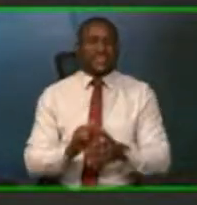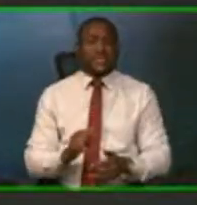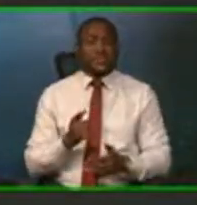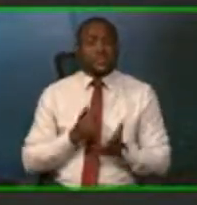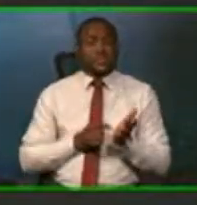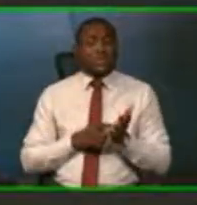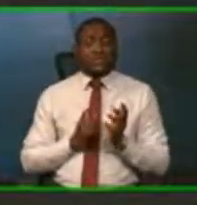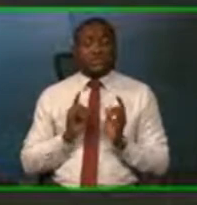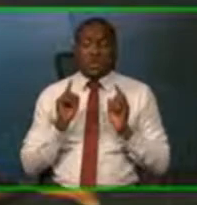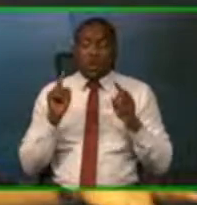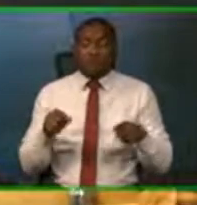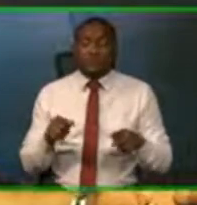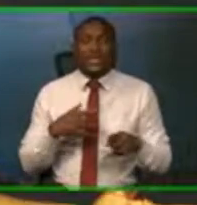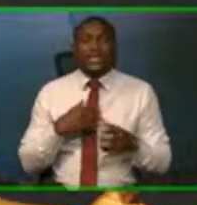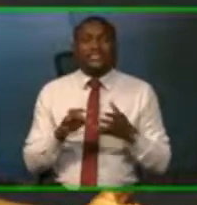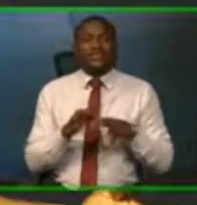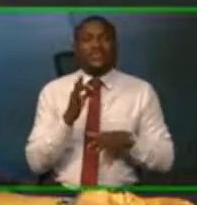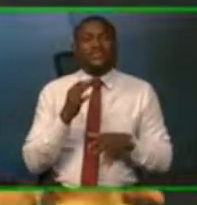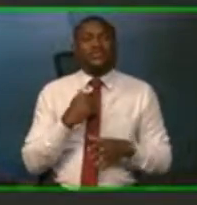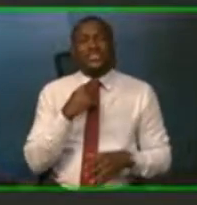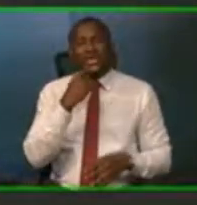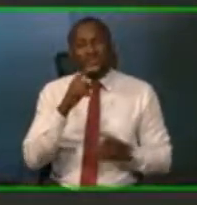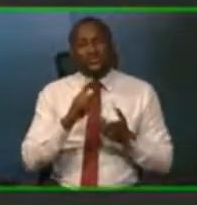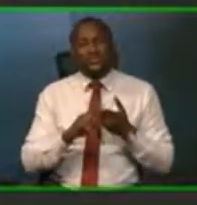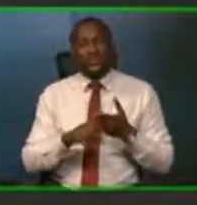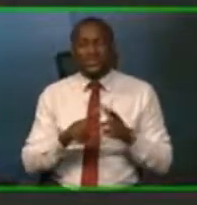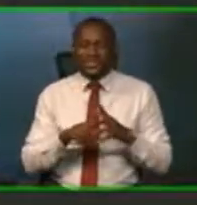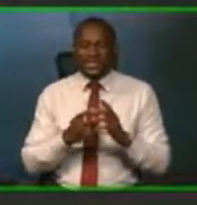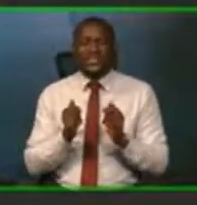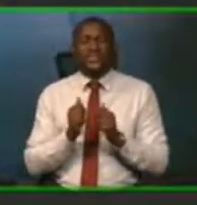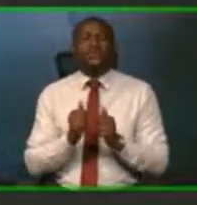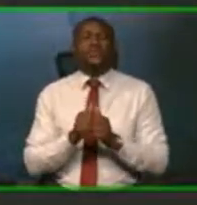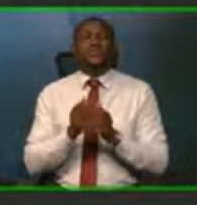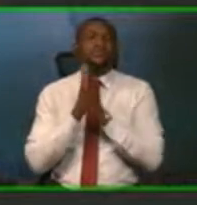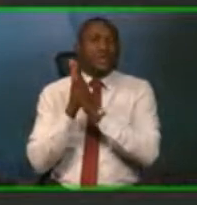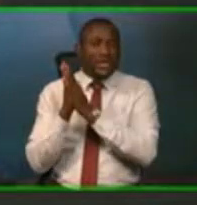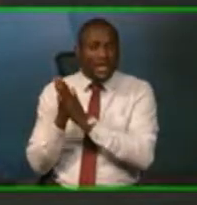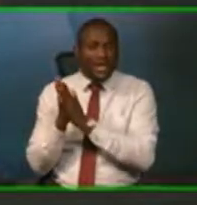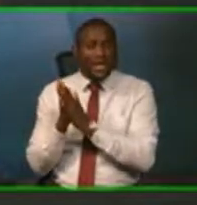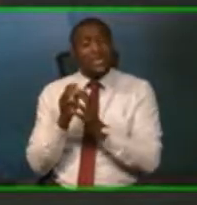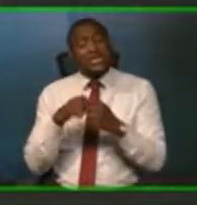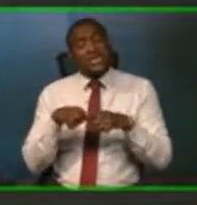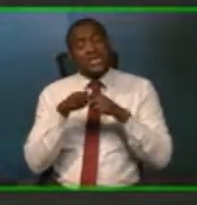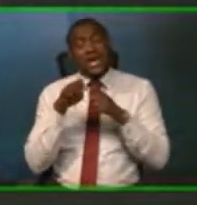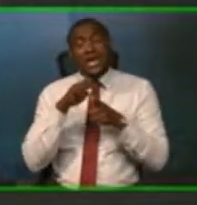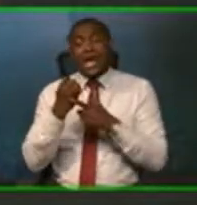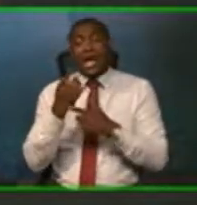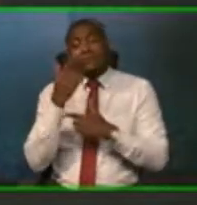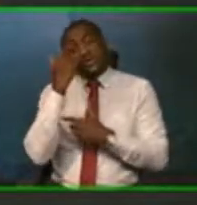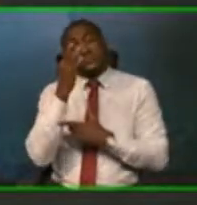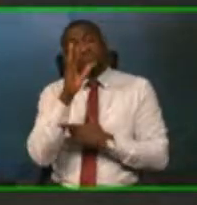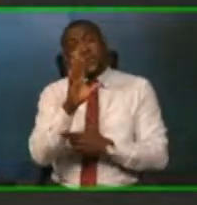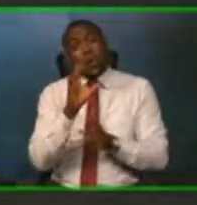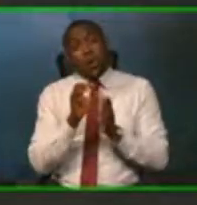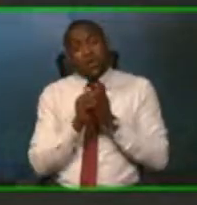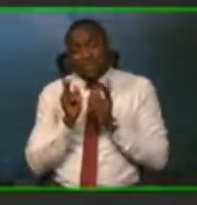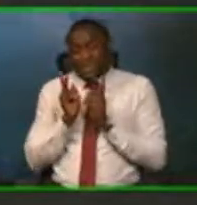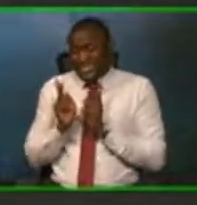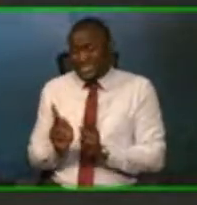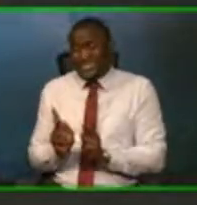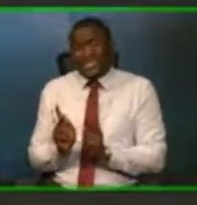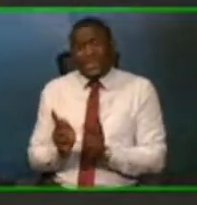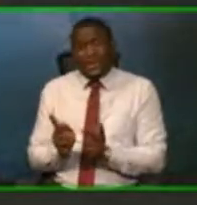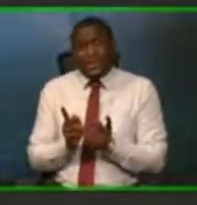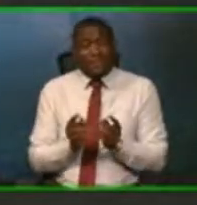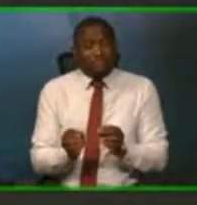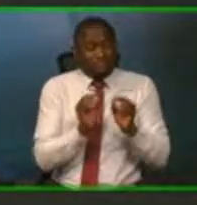move you to begin a session of prayer, either because of your own personal positioning or the alignment of the audience that